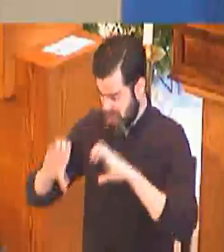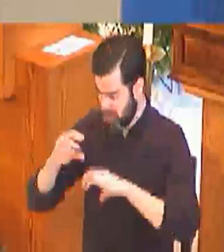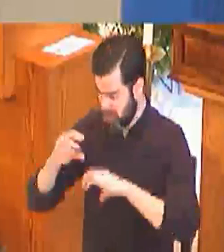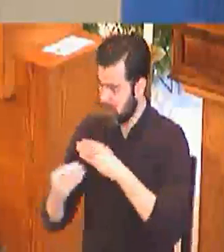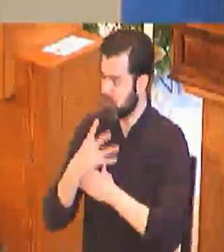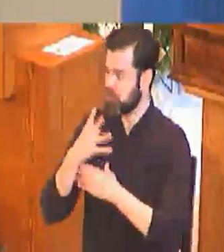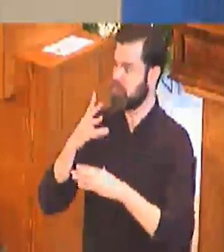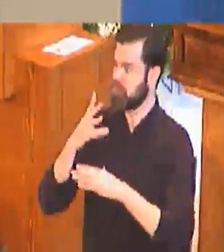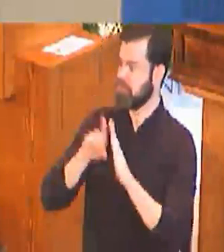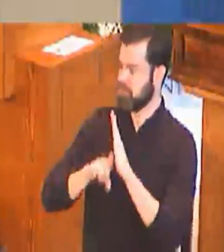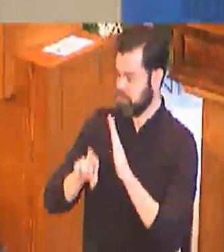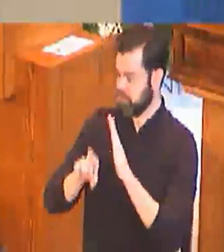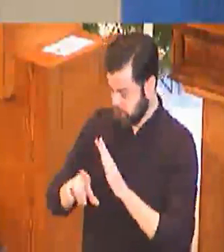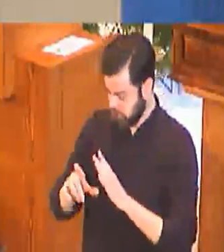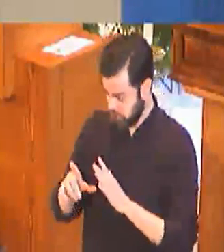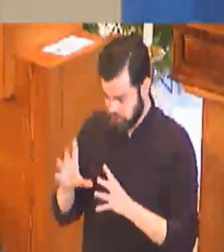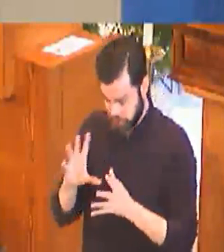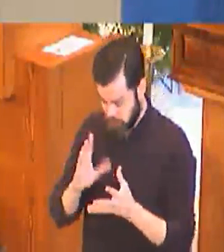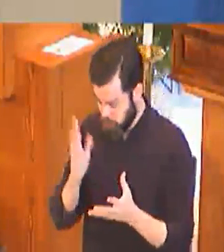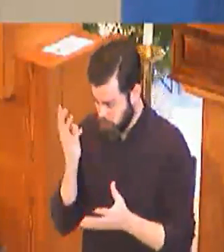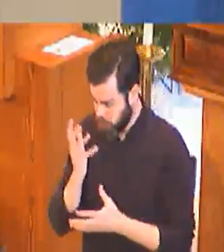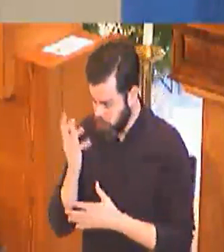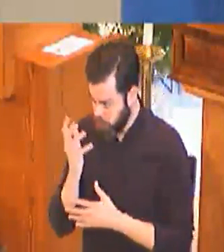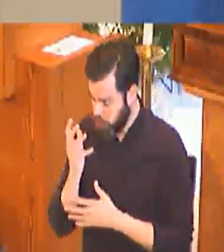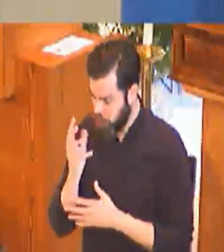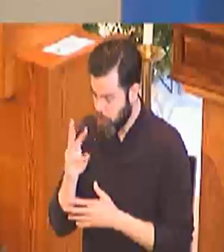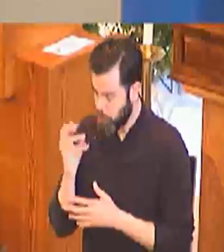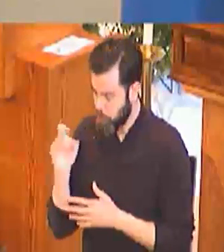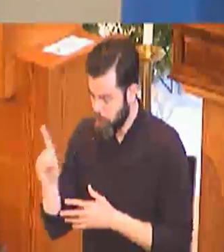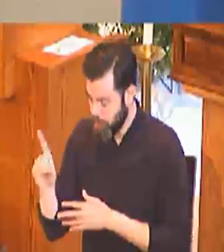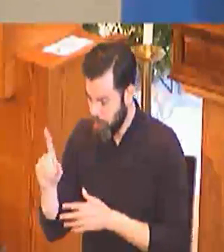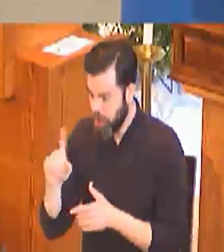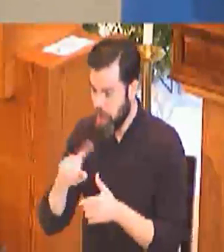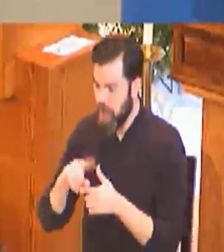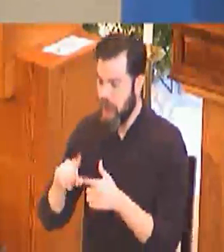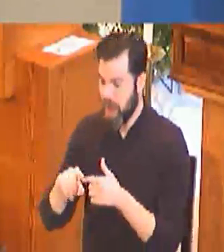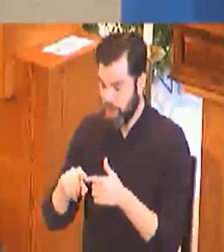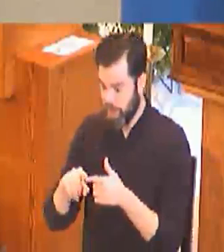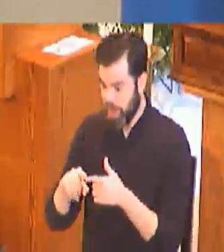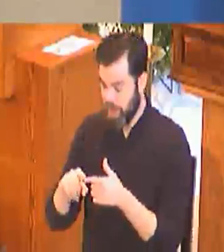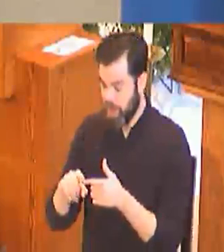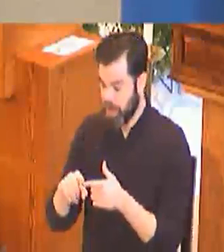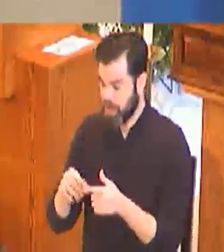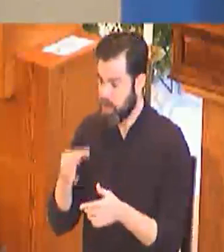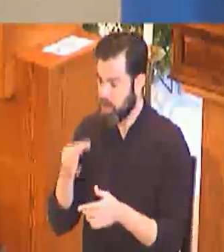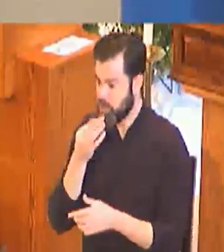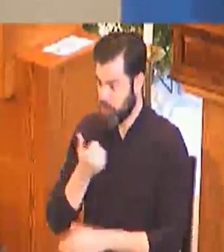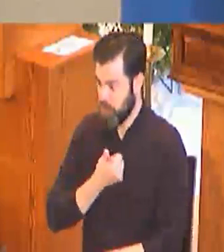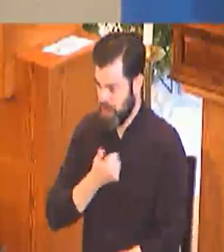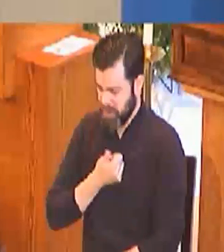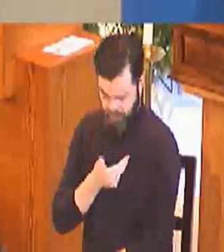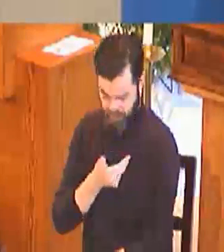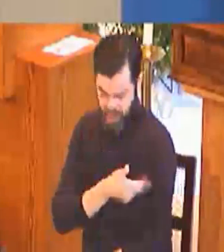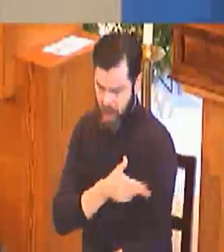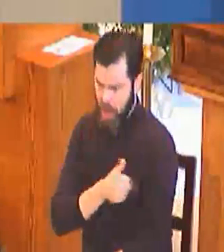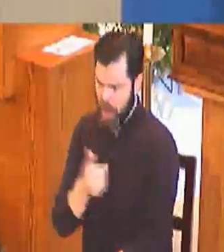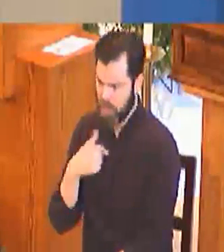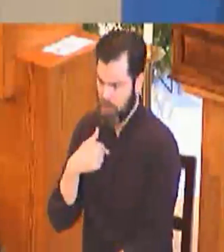Many of you know this story. It wasn't long before I was in the hospital with unexplained abdominal